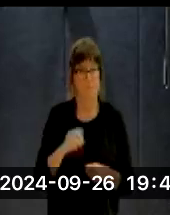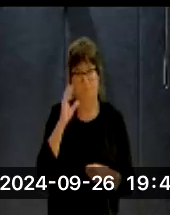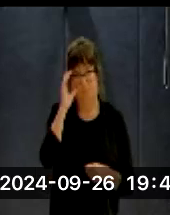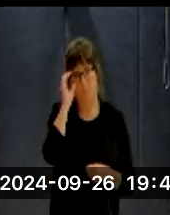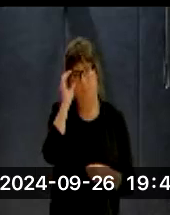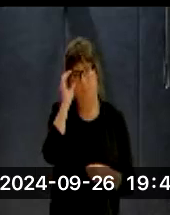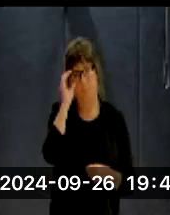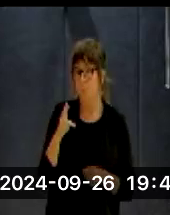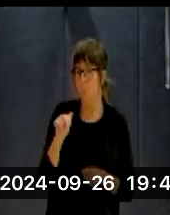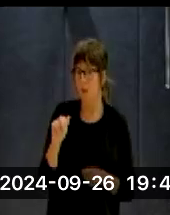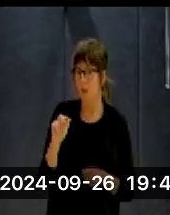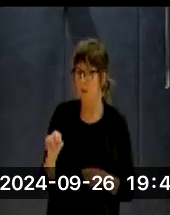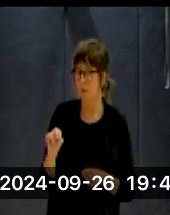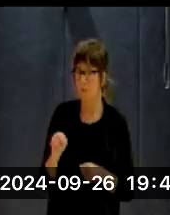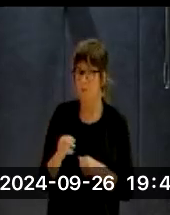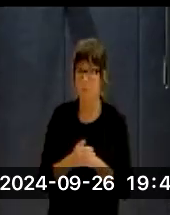Juan?